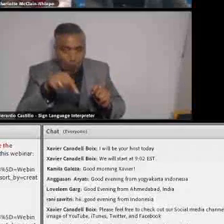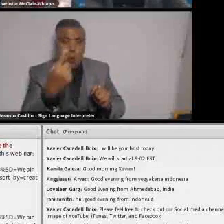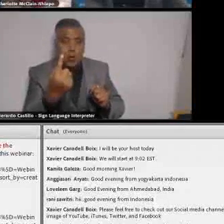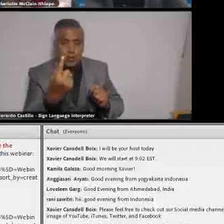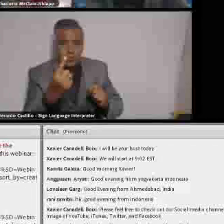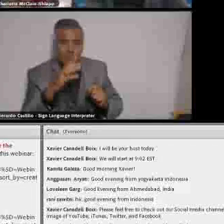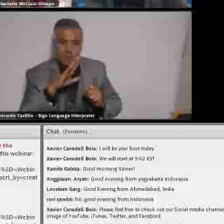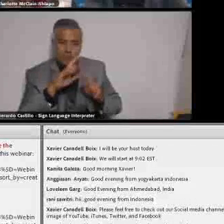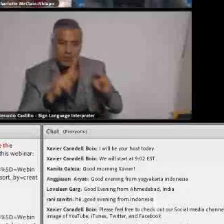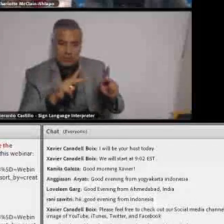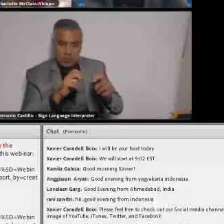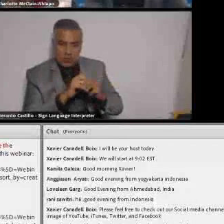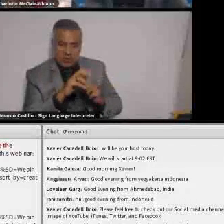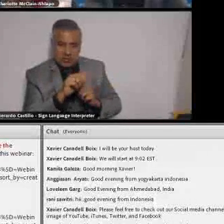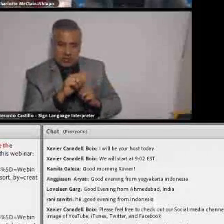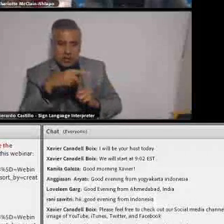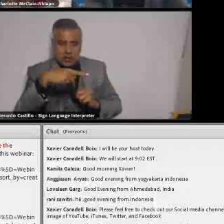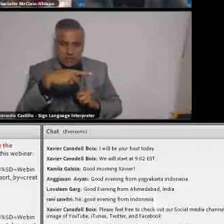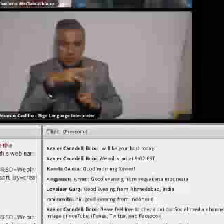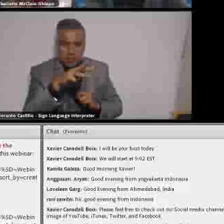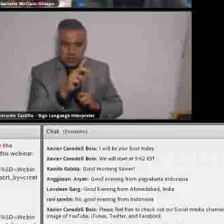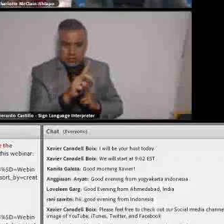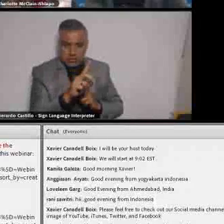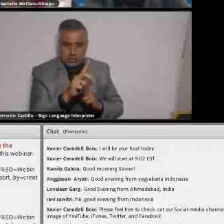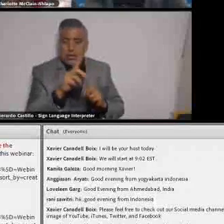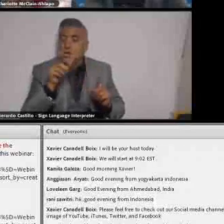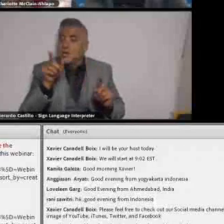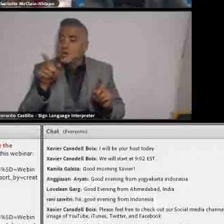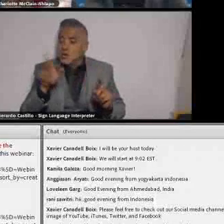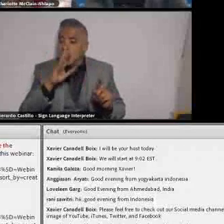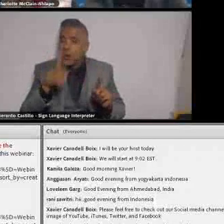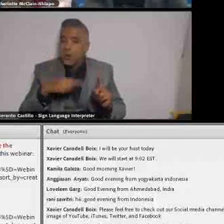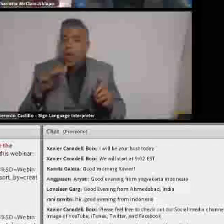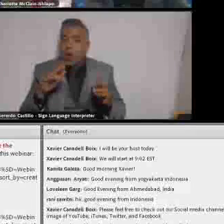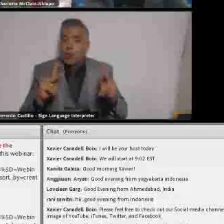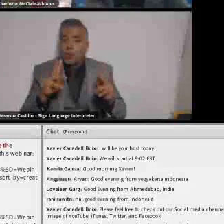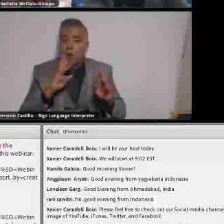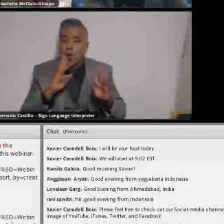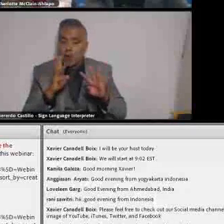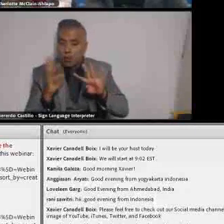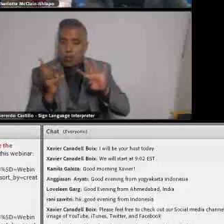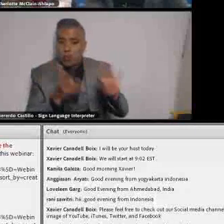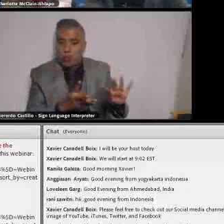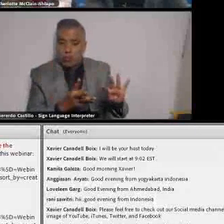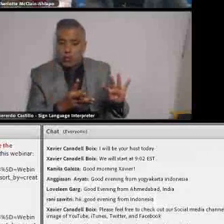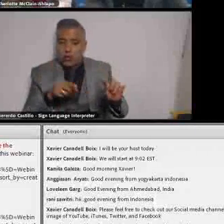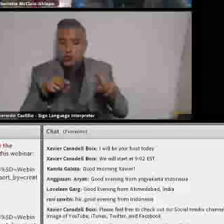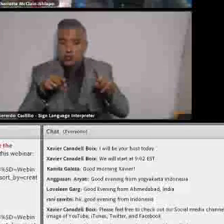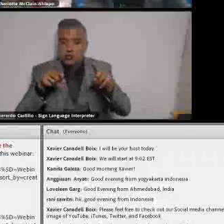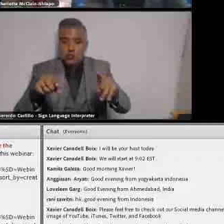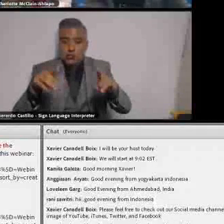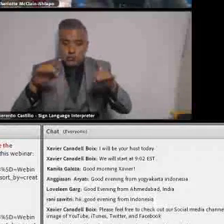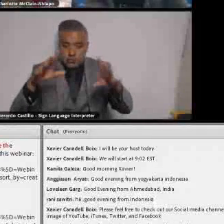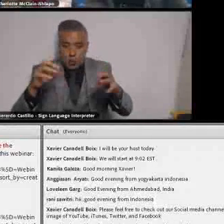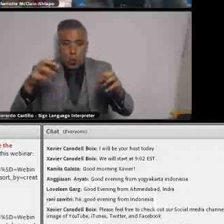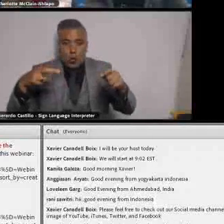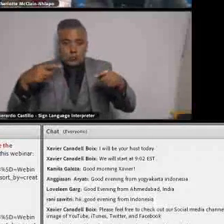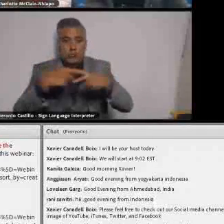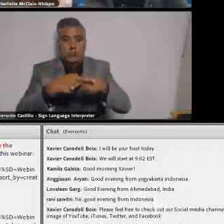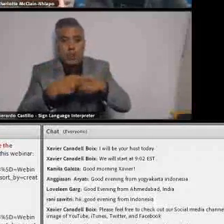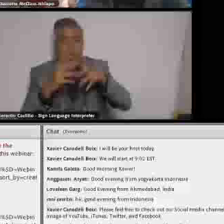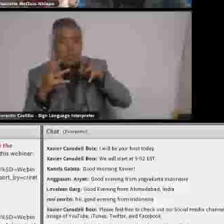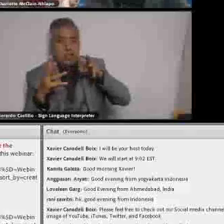with disabilities. Margaret will talk about how people are left behind or abandoned during evacuations in disasters and conflicts. She'll